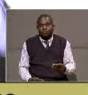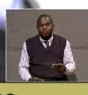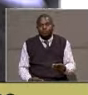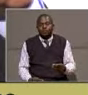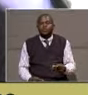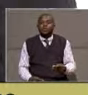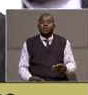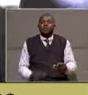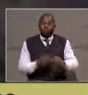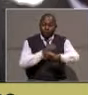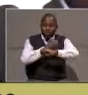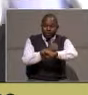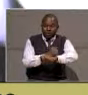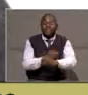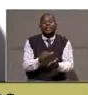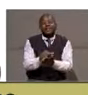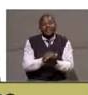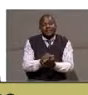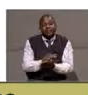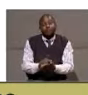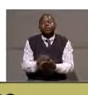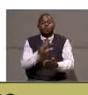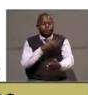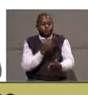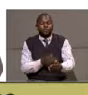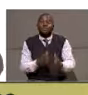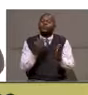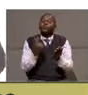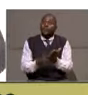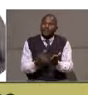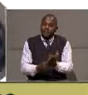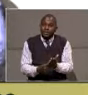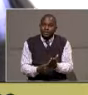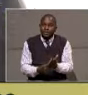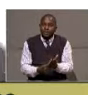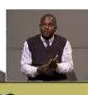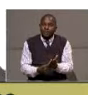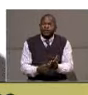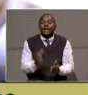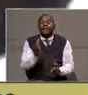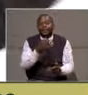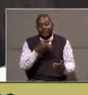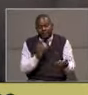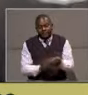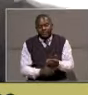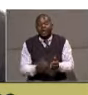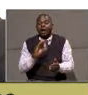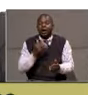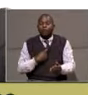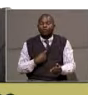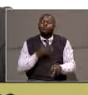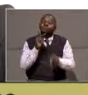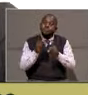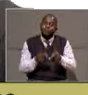we are protecting the natural resources for Ugandans. And it is the beneficiaries are our own people